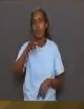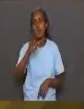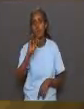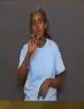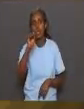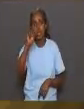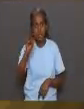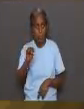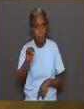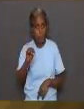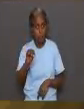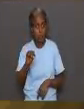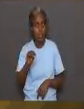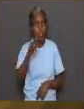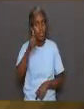prism.